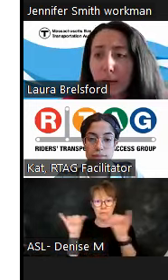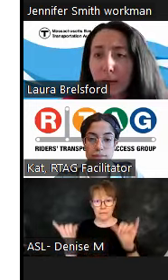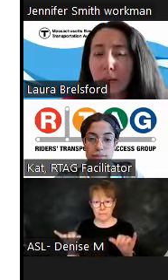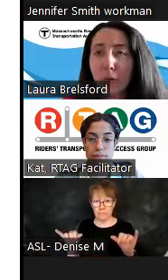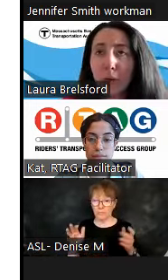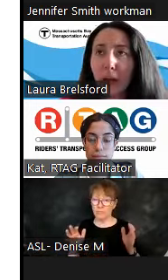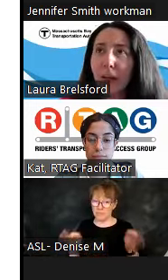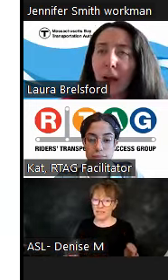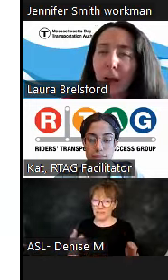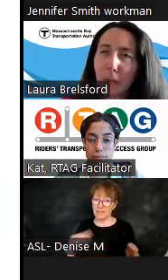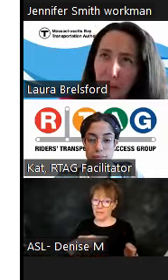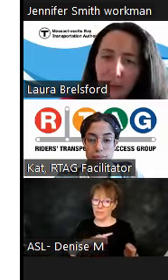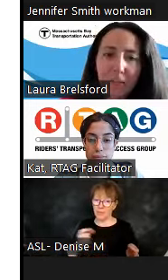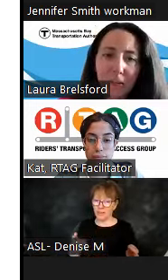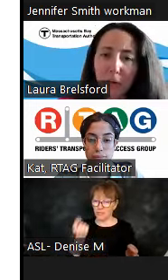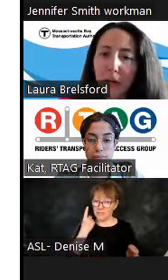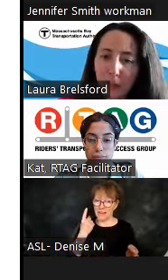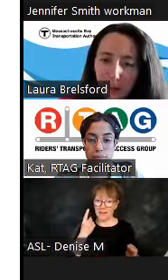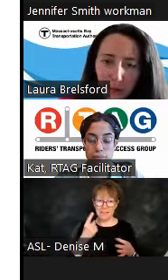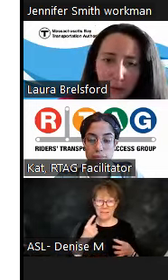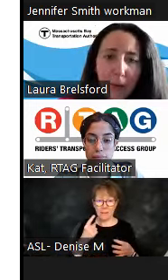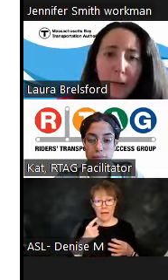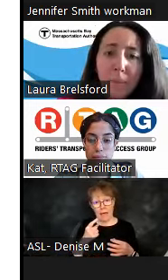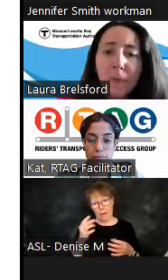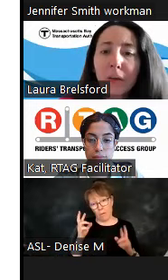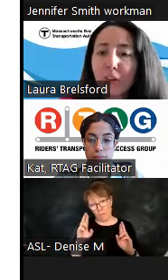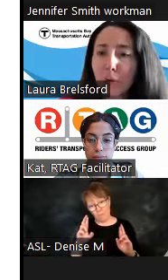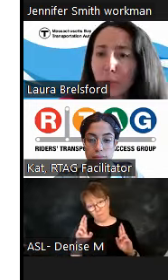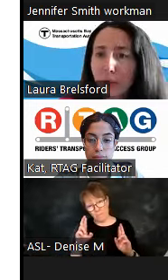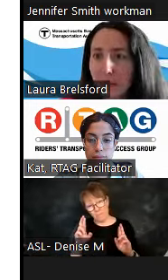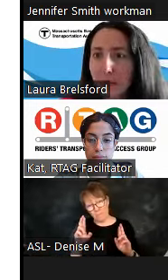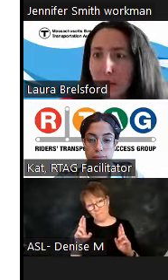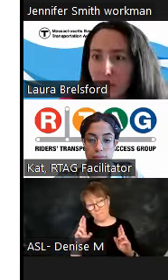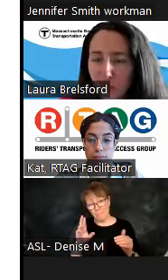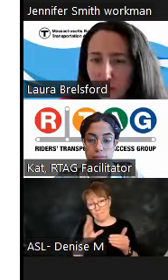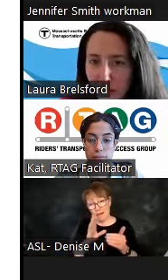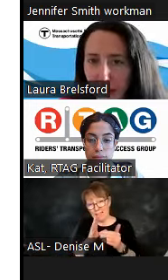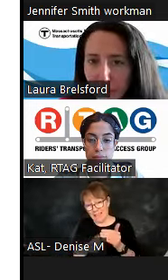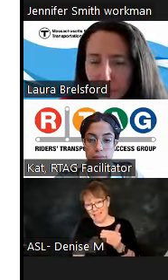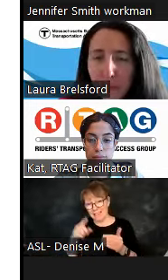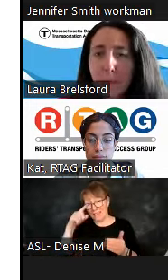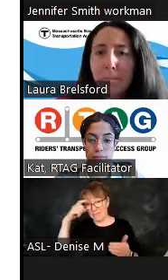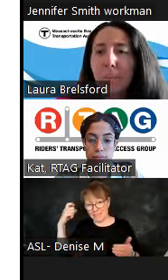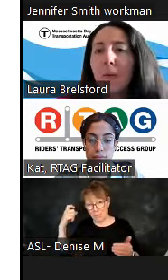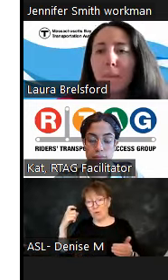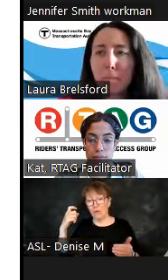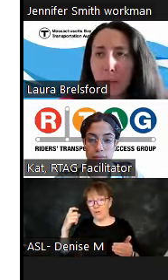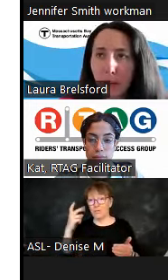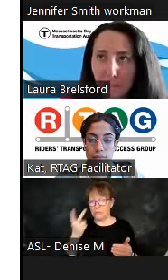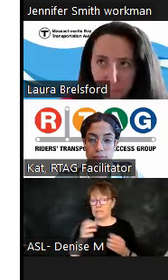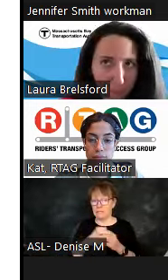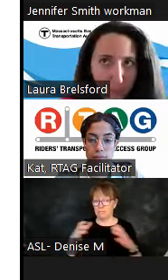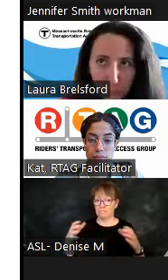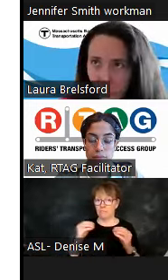important that is. So again, by the end of the summer, I think you will see additional staff,